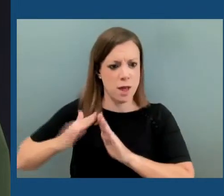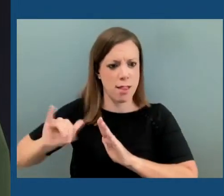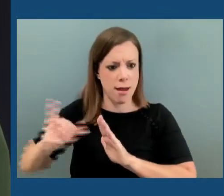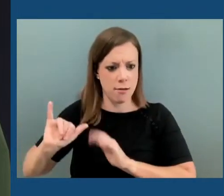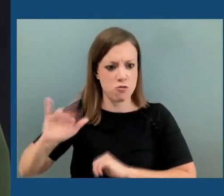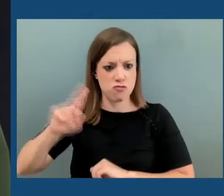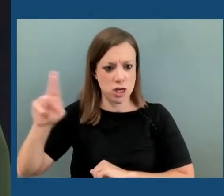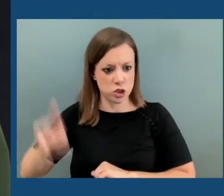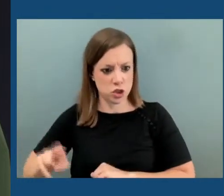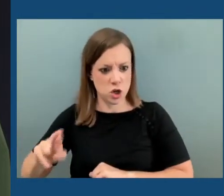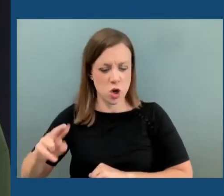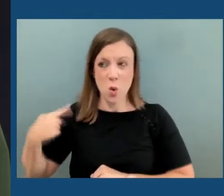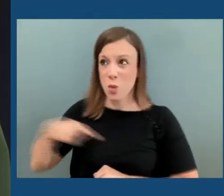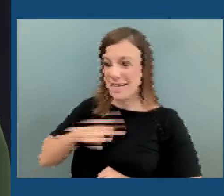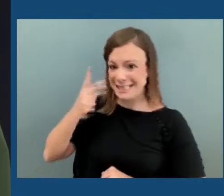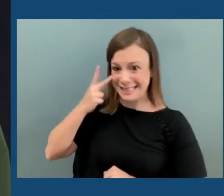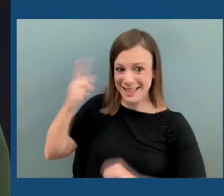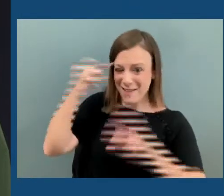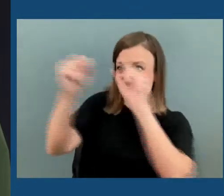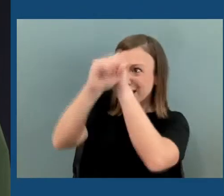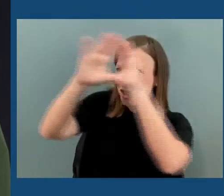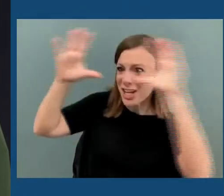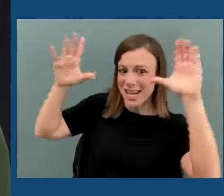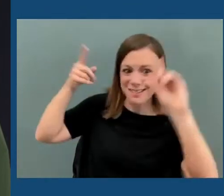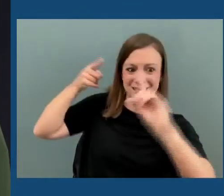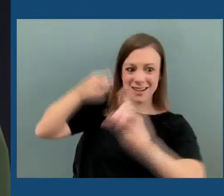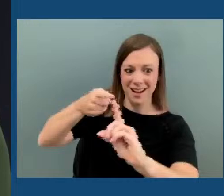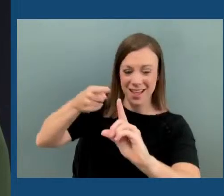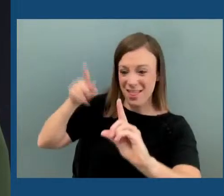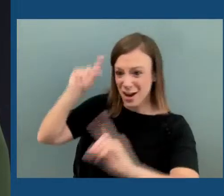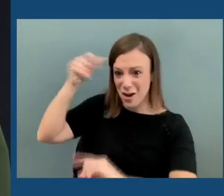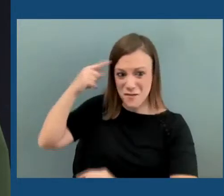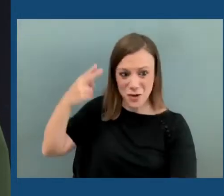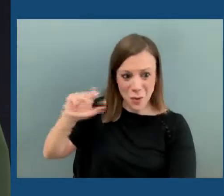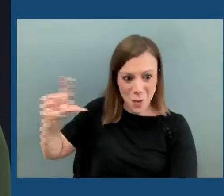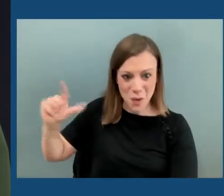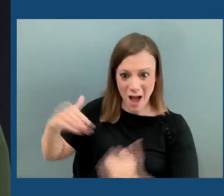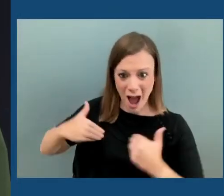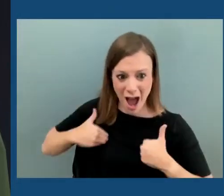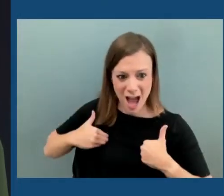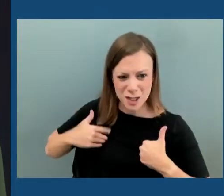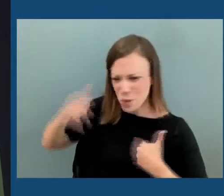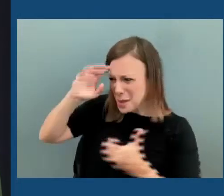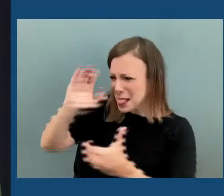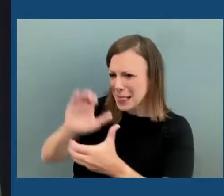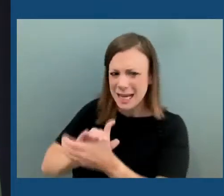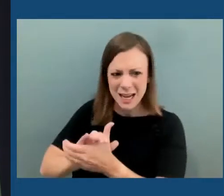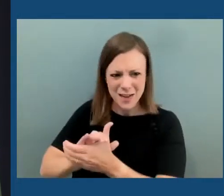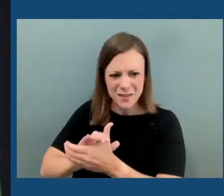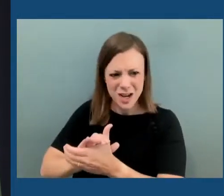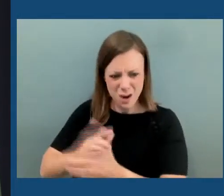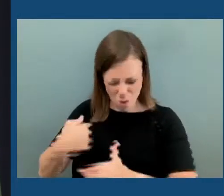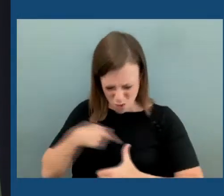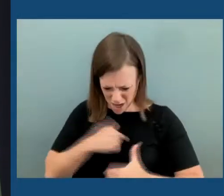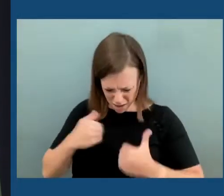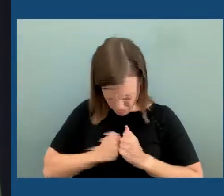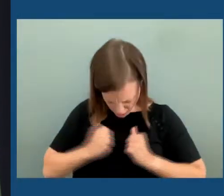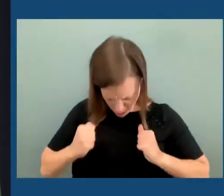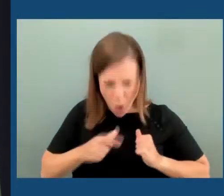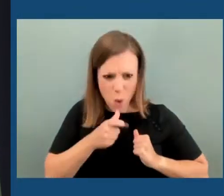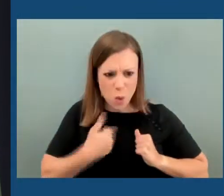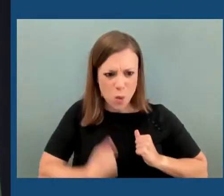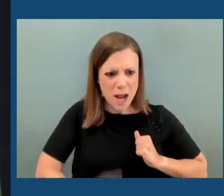this governor has had. To believe in ourselves again, to know that our future has a